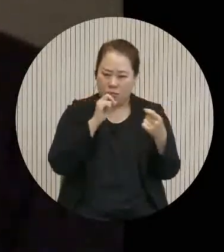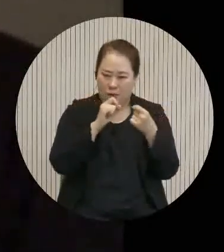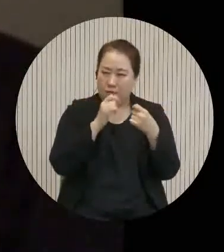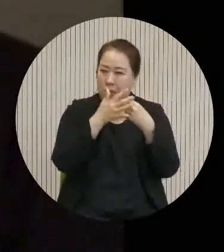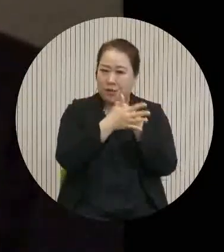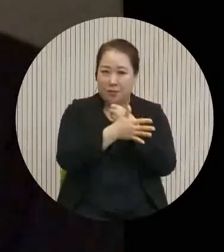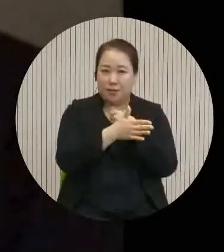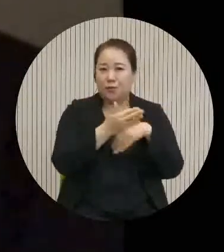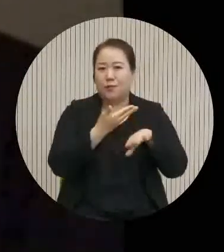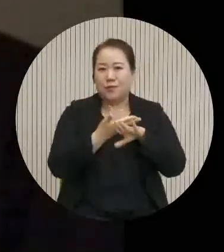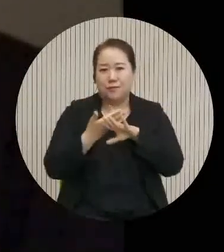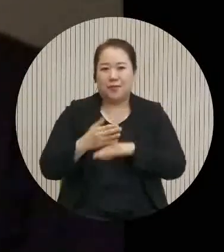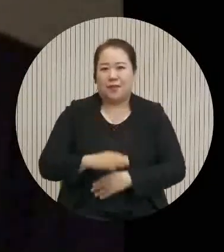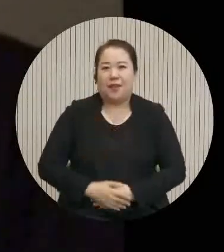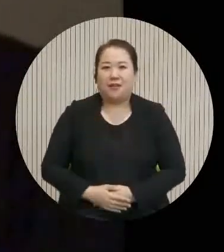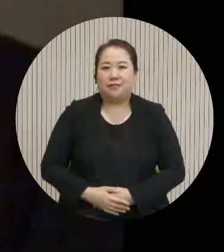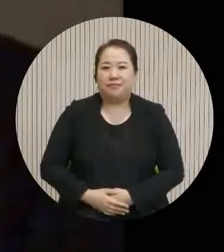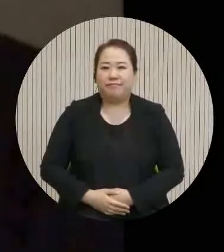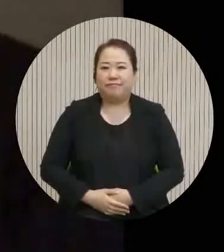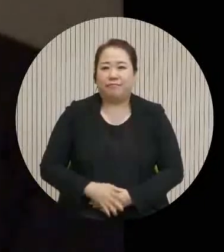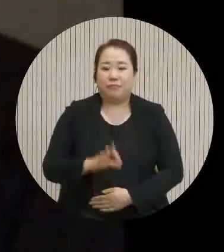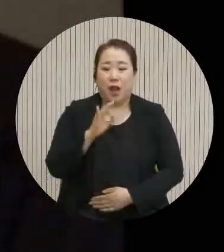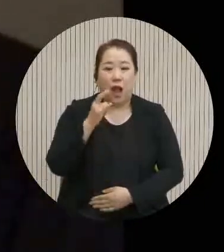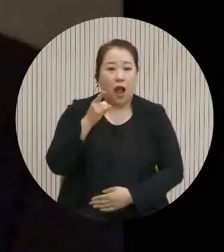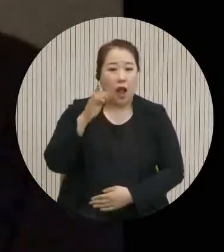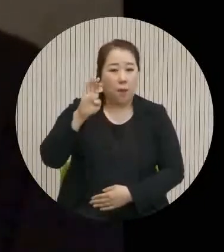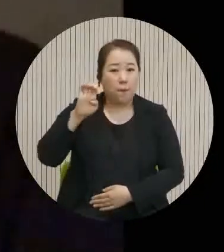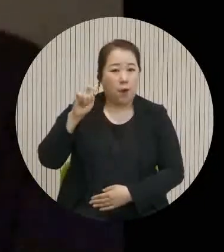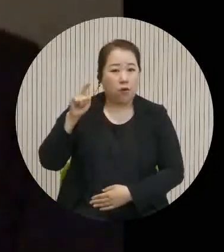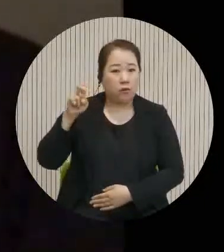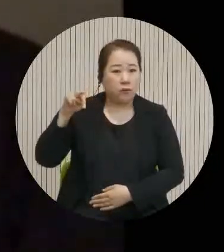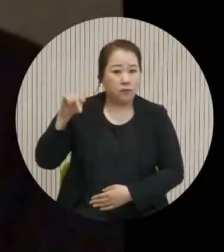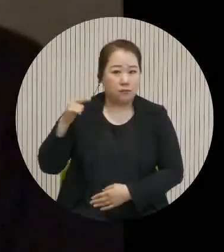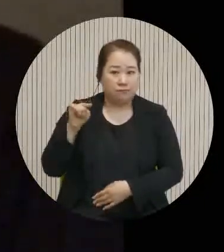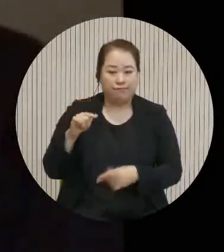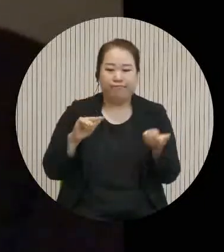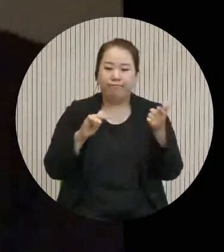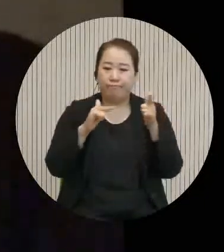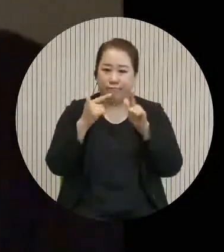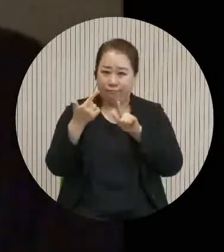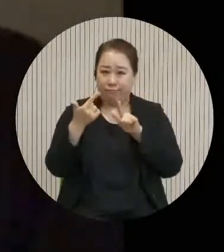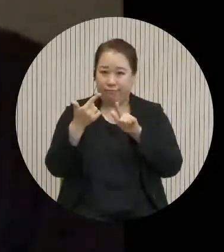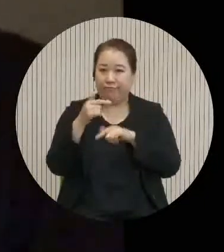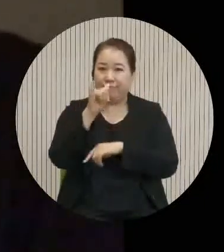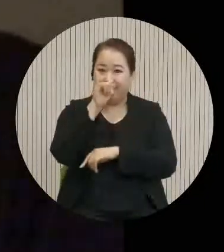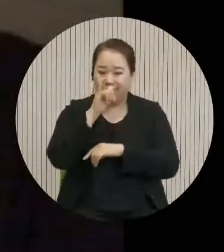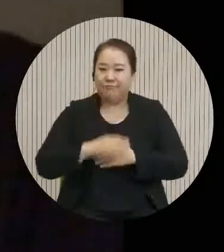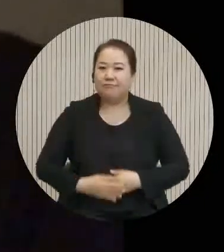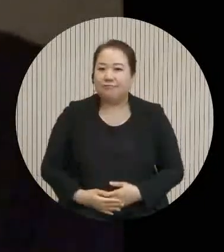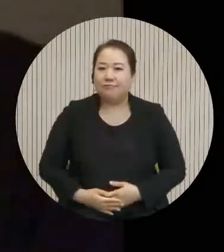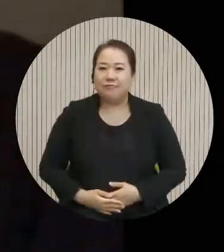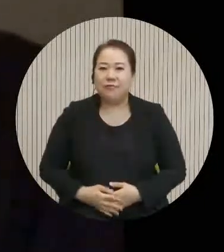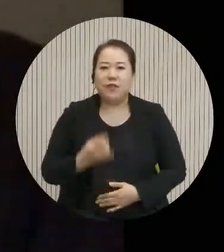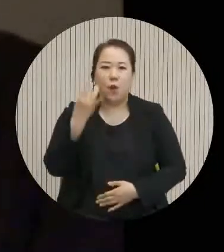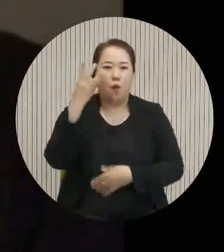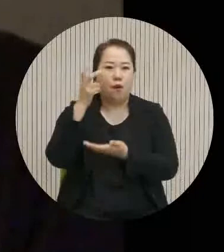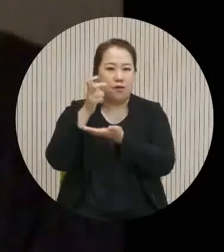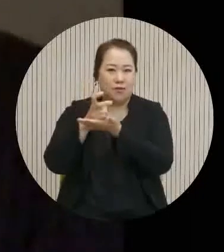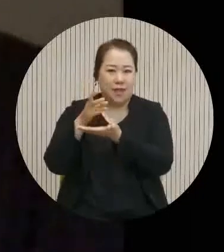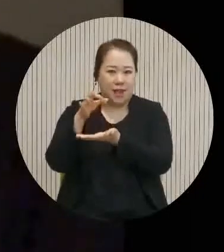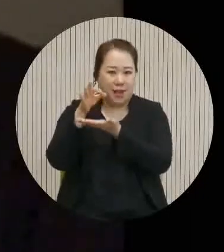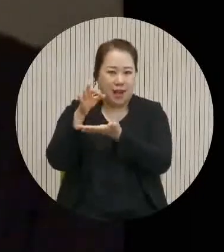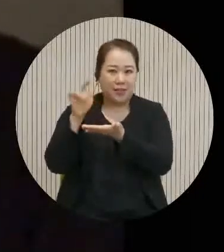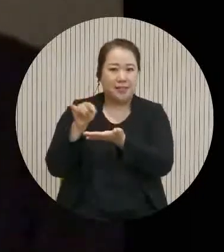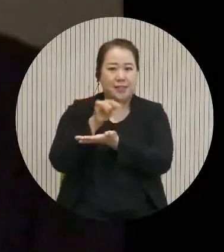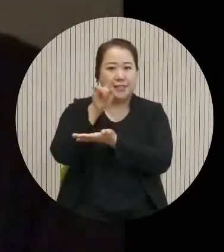Waldo Emerson had a slightly different idea. He said, the value of a principle is the